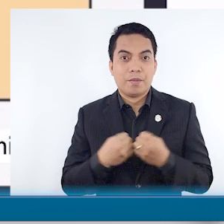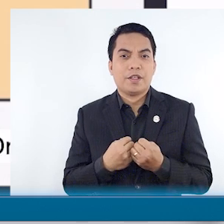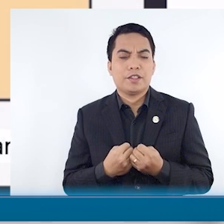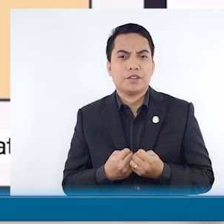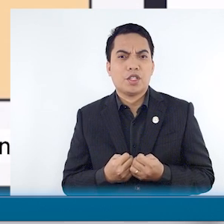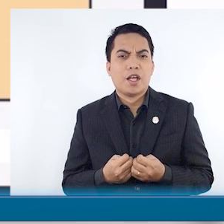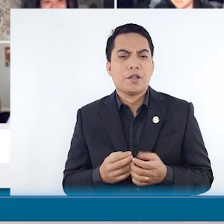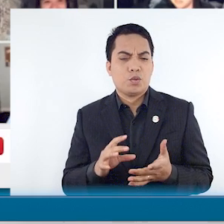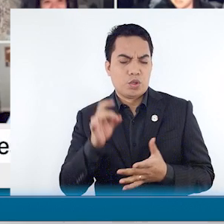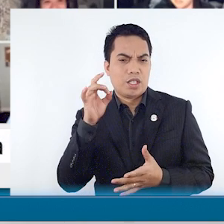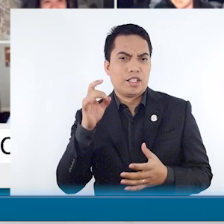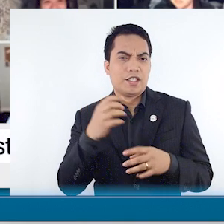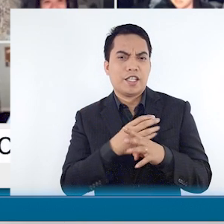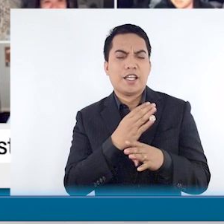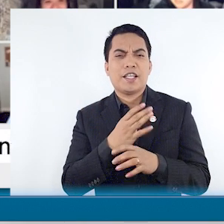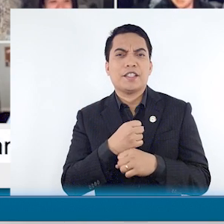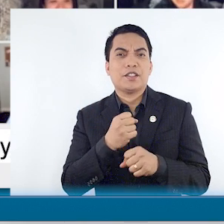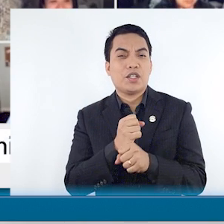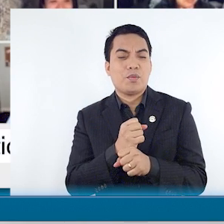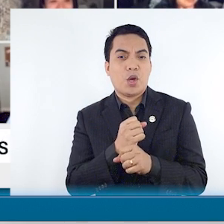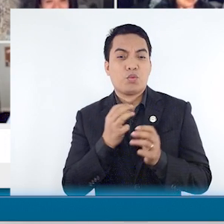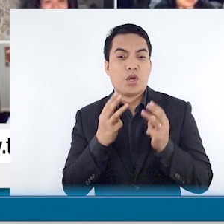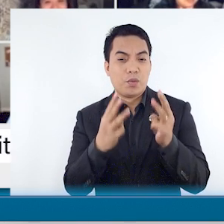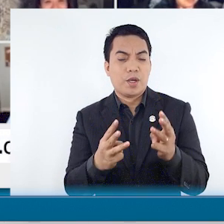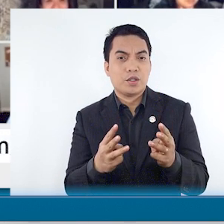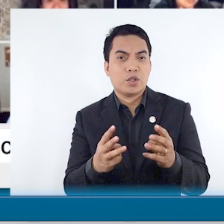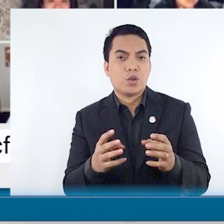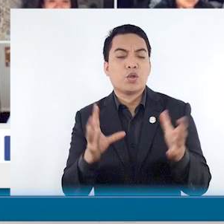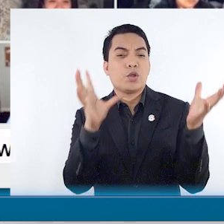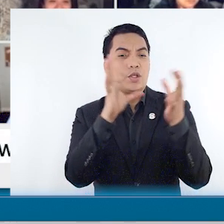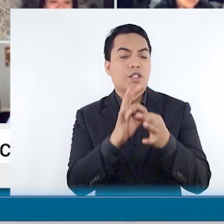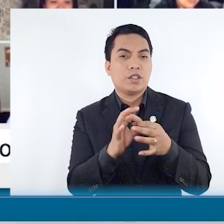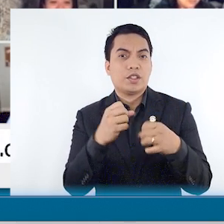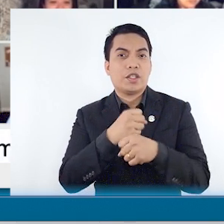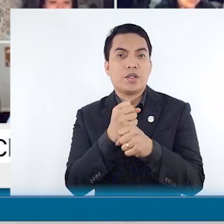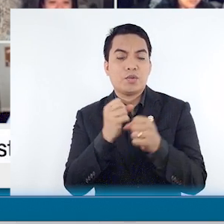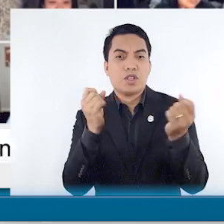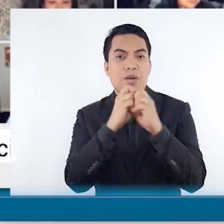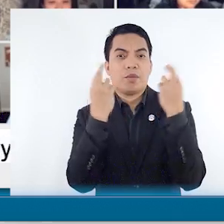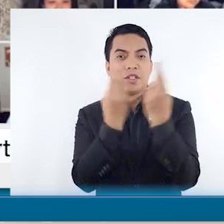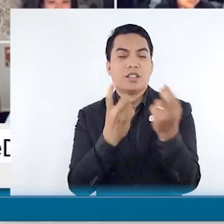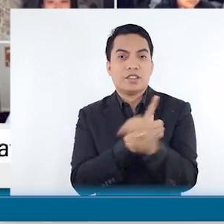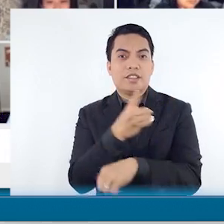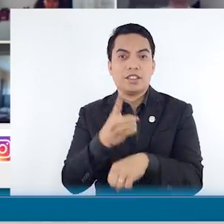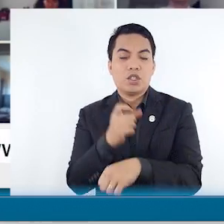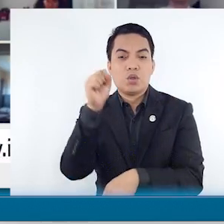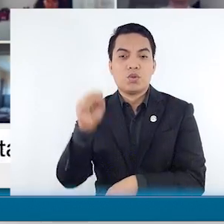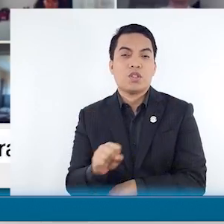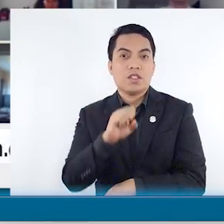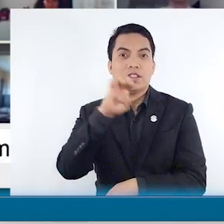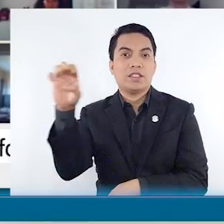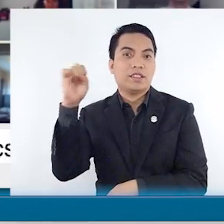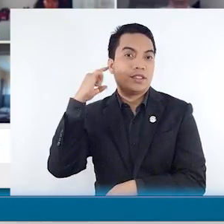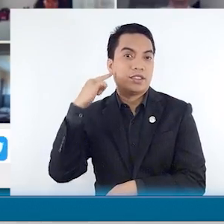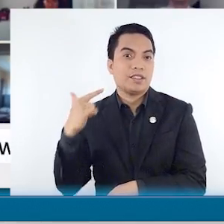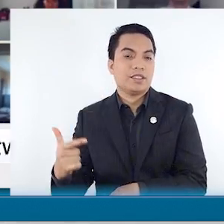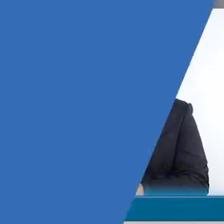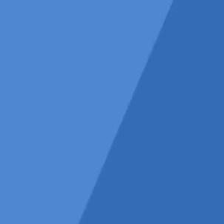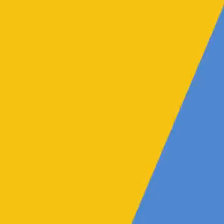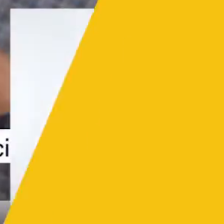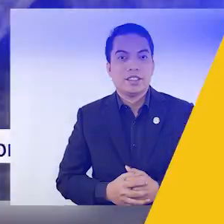find creative means to stay connected through a creative seminar in the District of Southeast California.